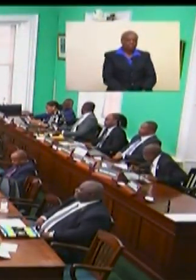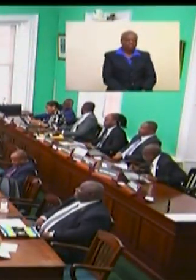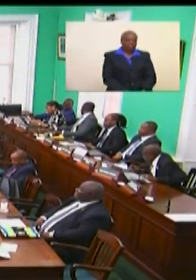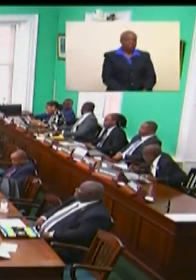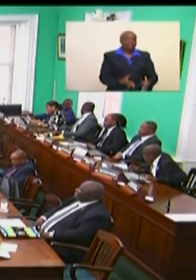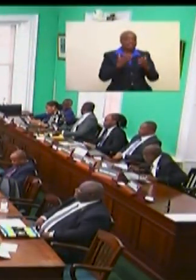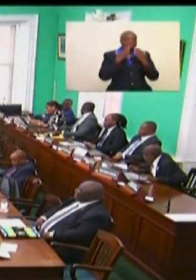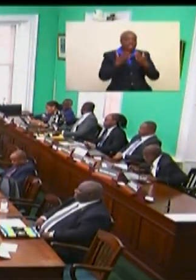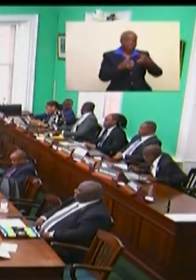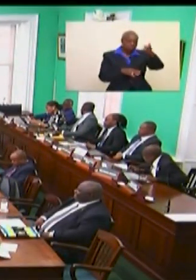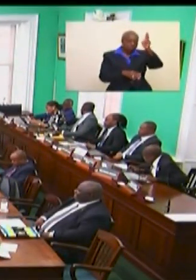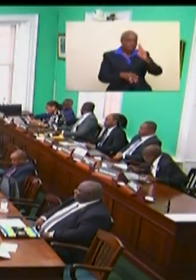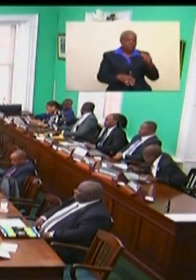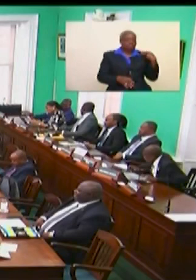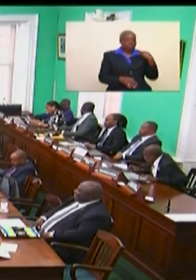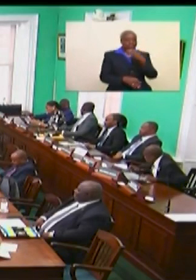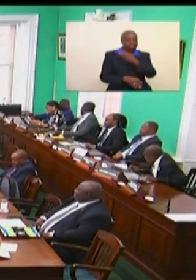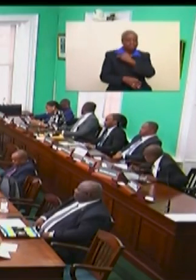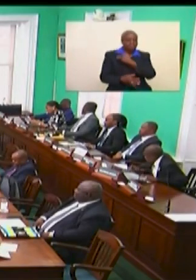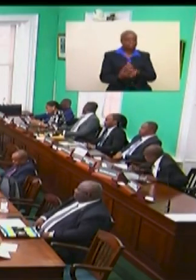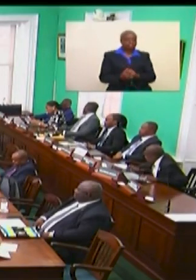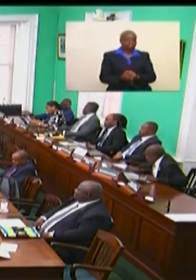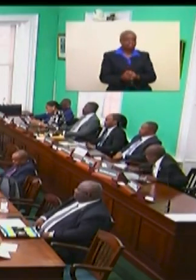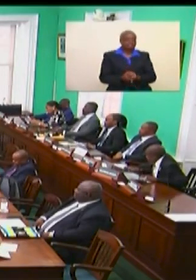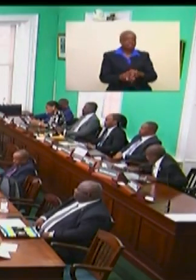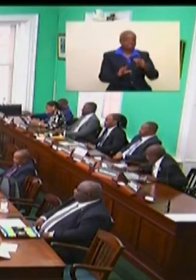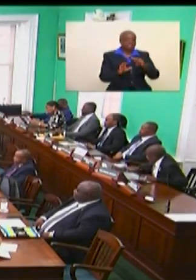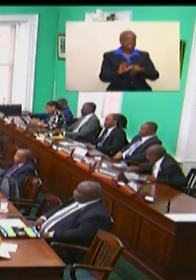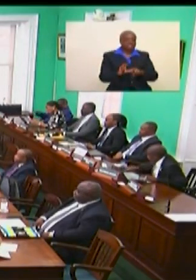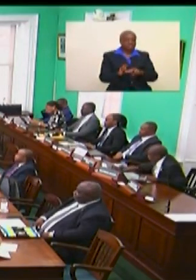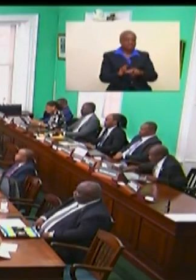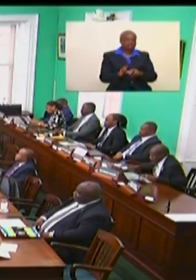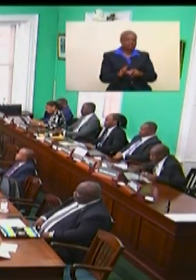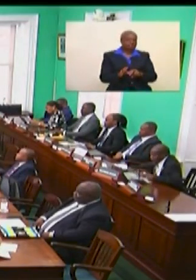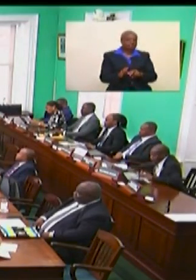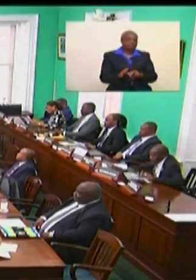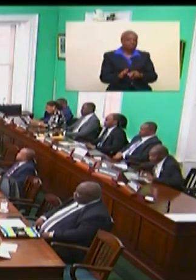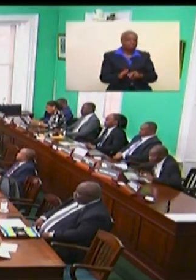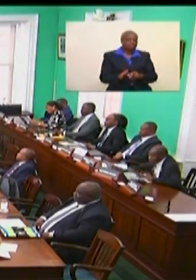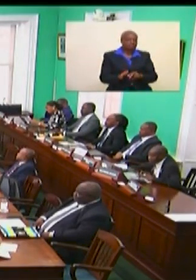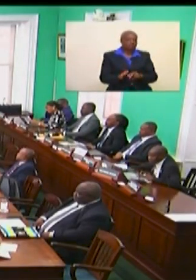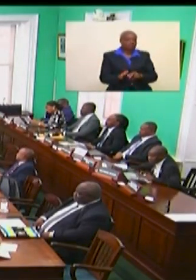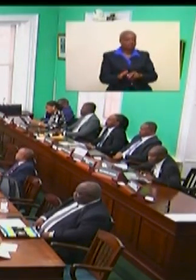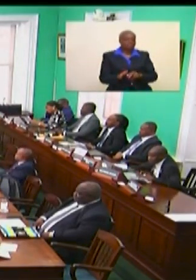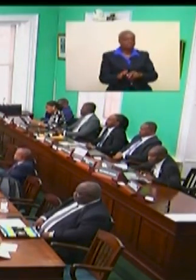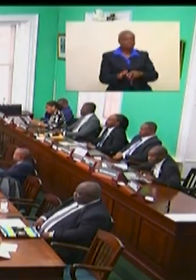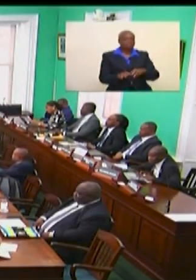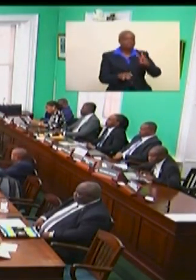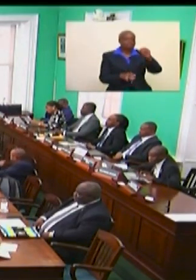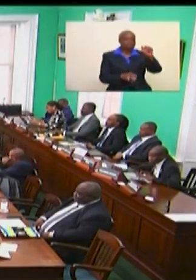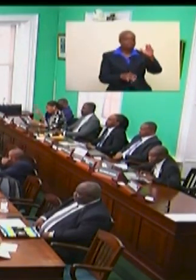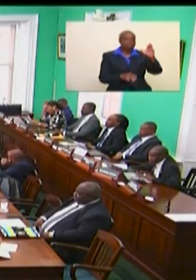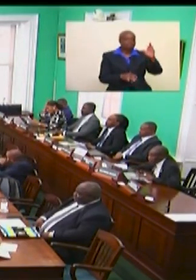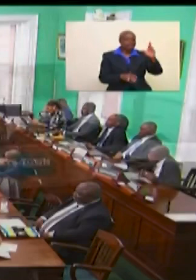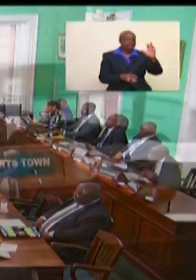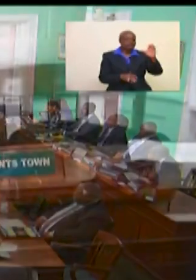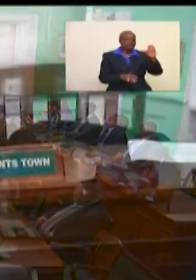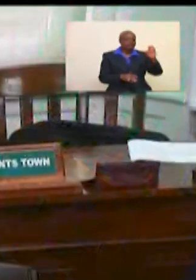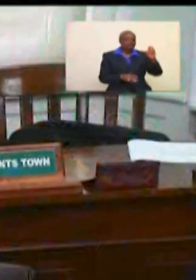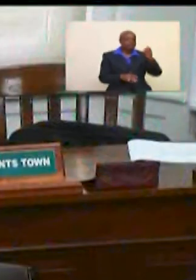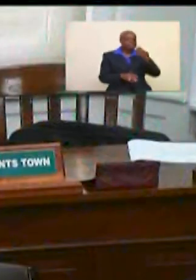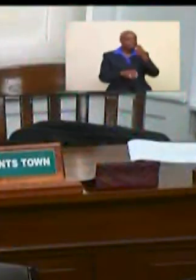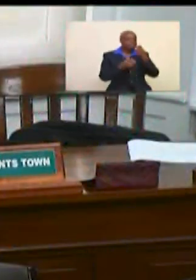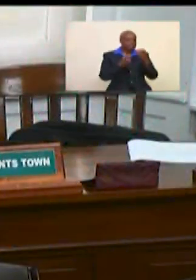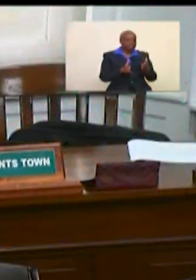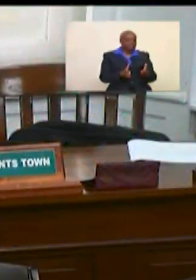Thank you, Honorable Member. The Chair recognizes the Honorable Member for Marco City. Thank you very much, Madam Speaker. The document I'm going to read from